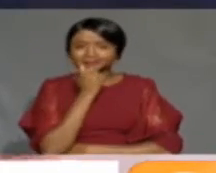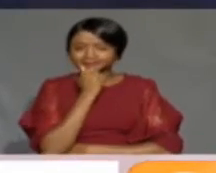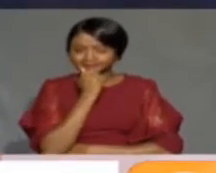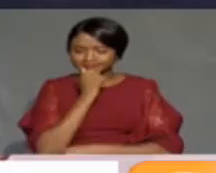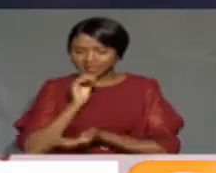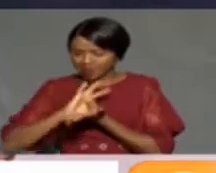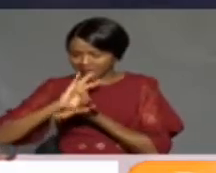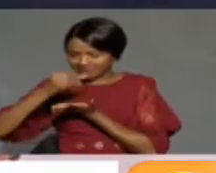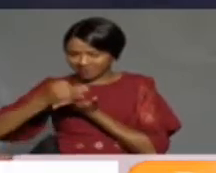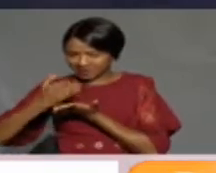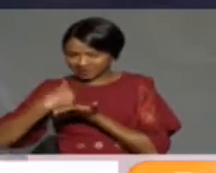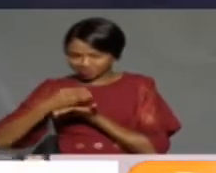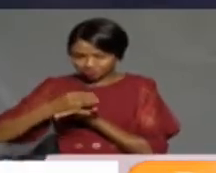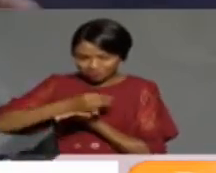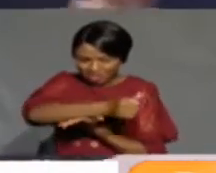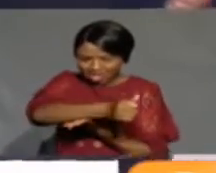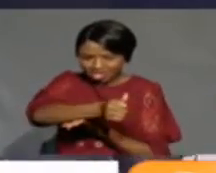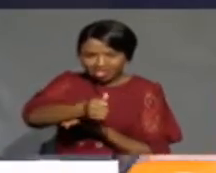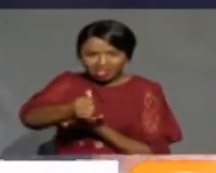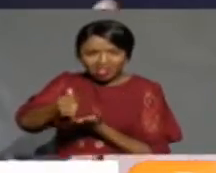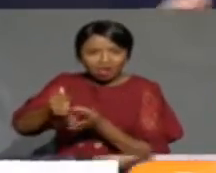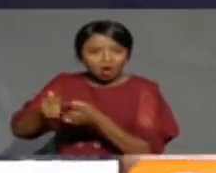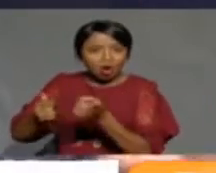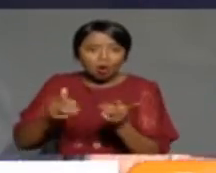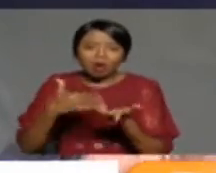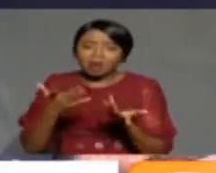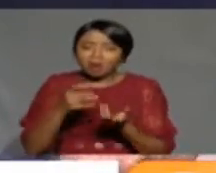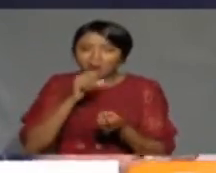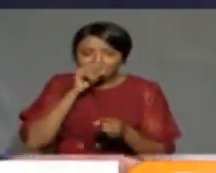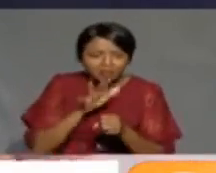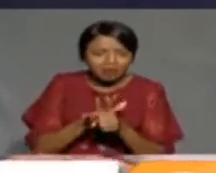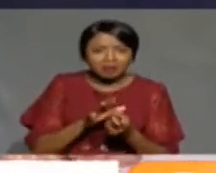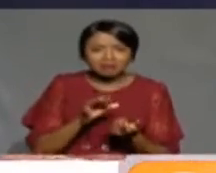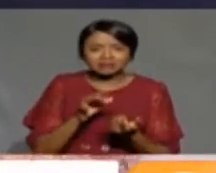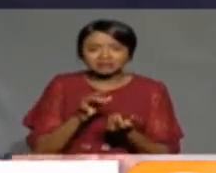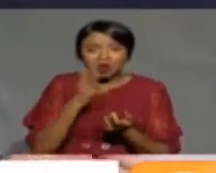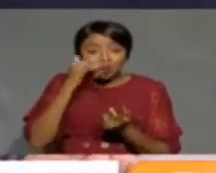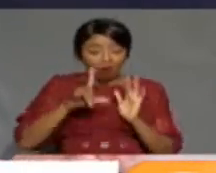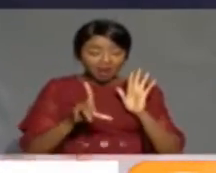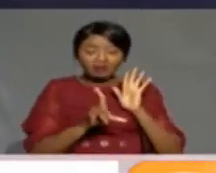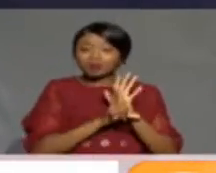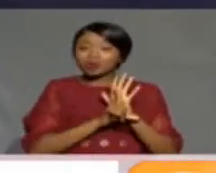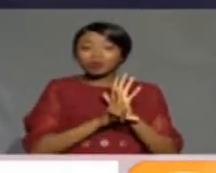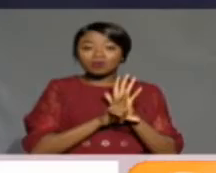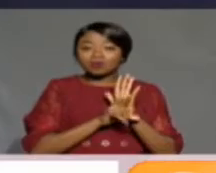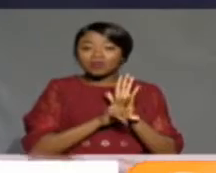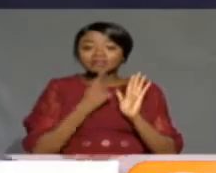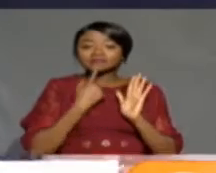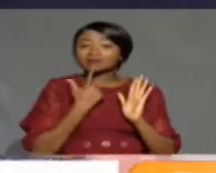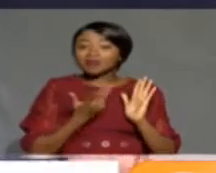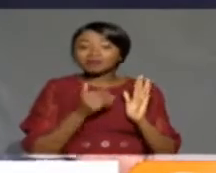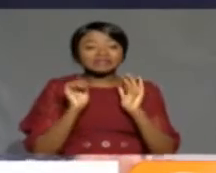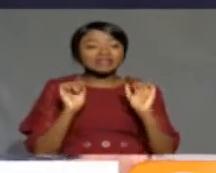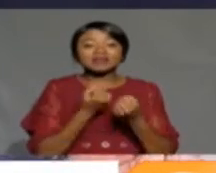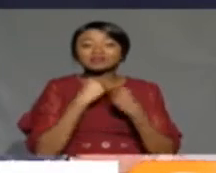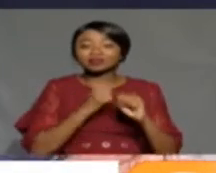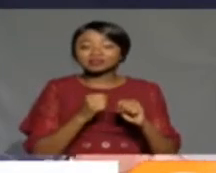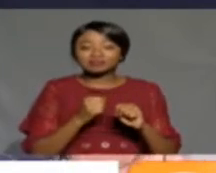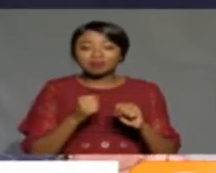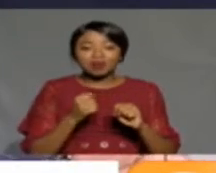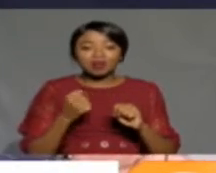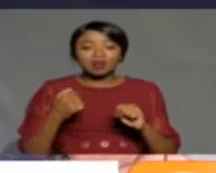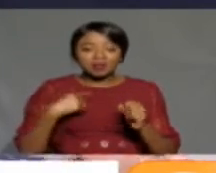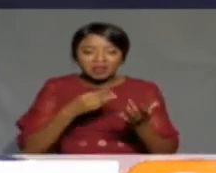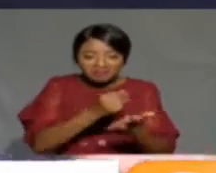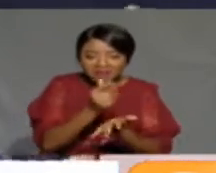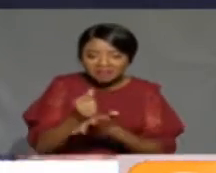to be able to pay off these people or to give some gratis, because legally you cannot purport to be paying off